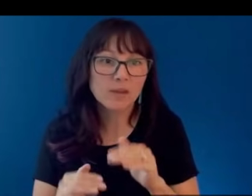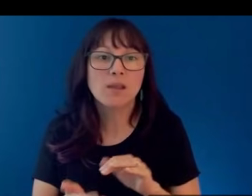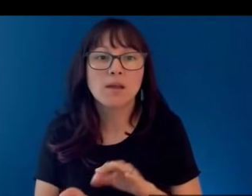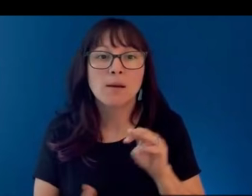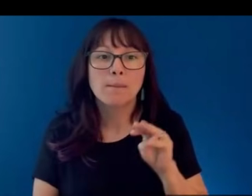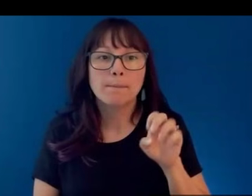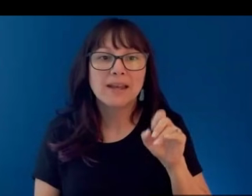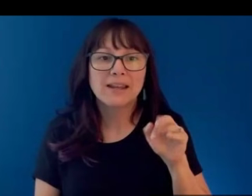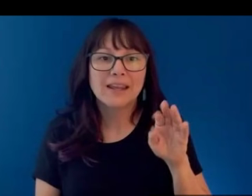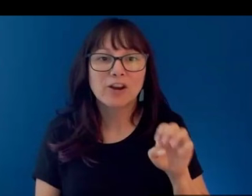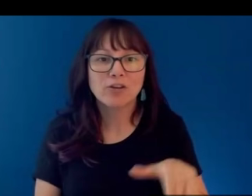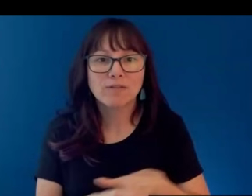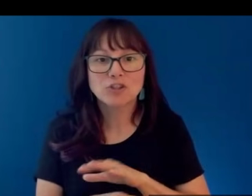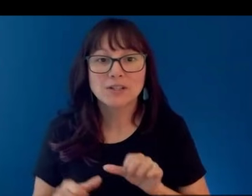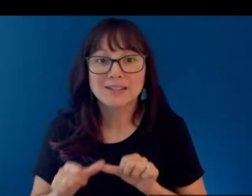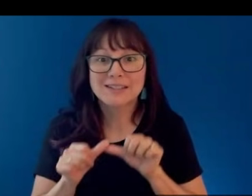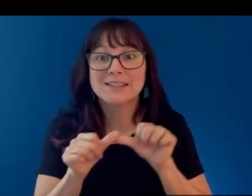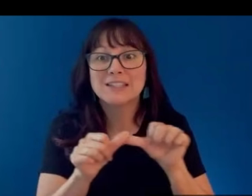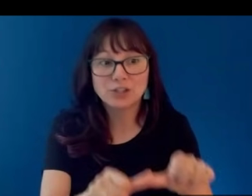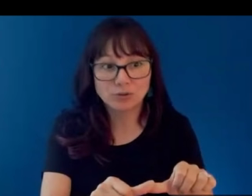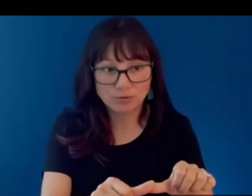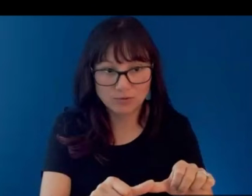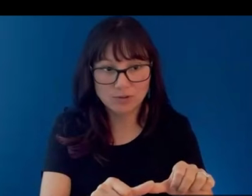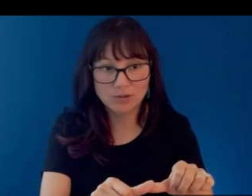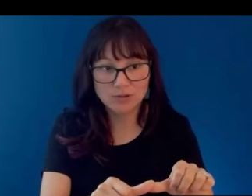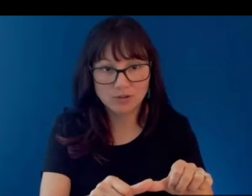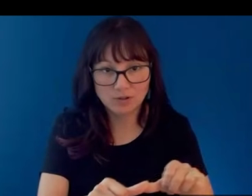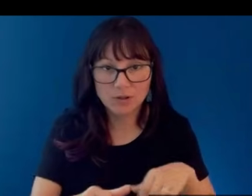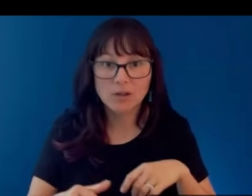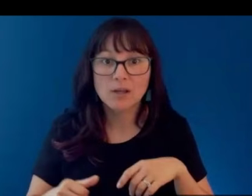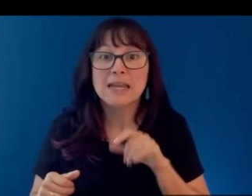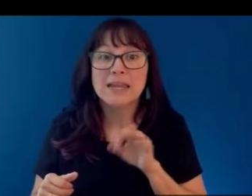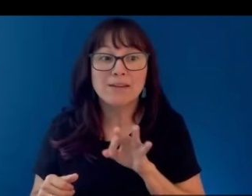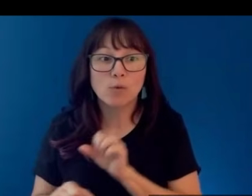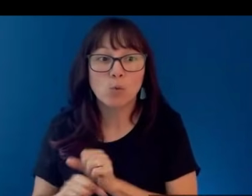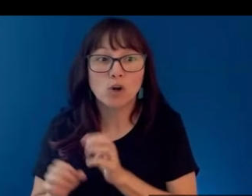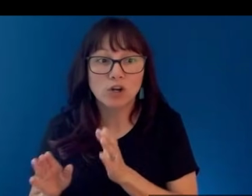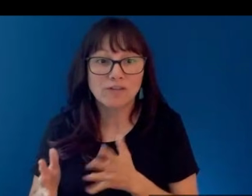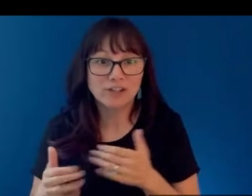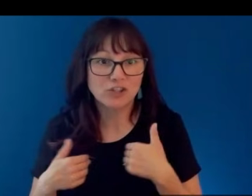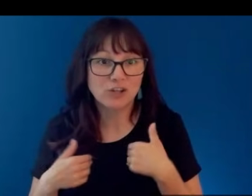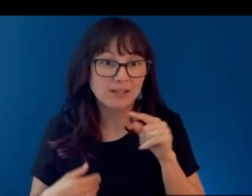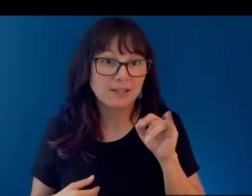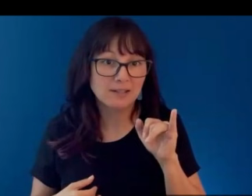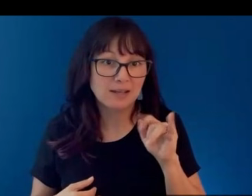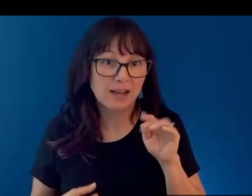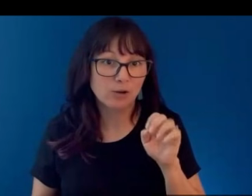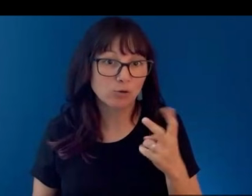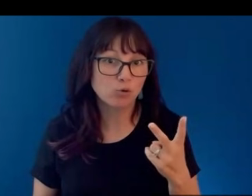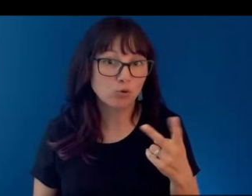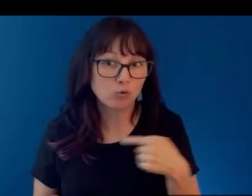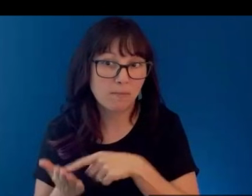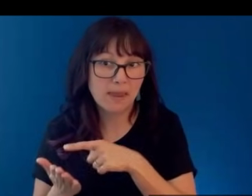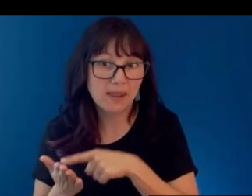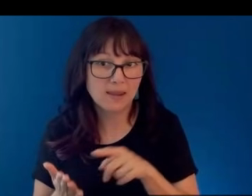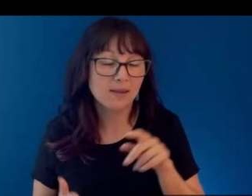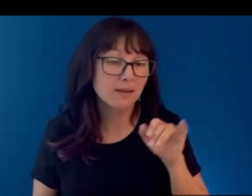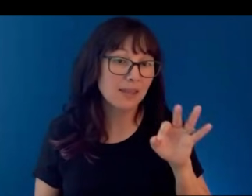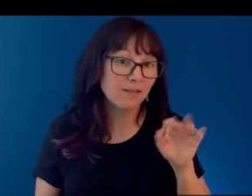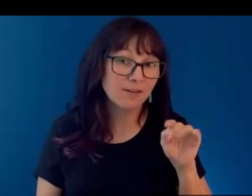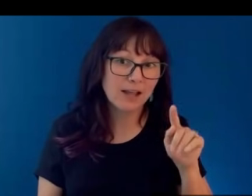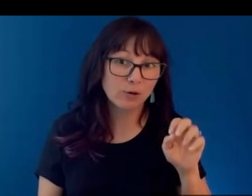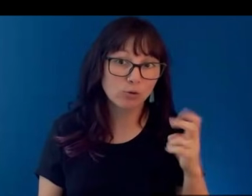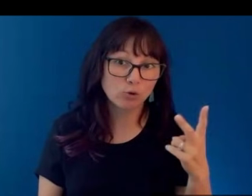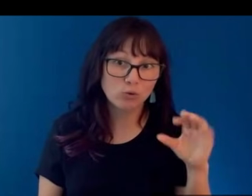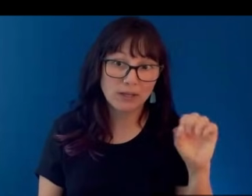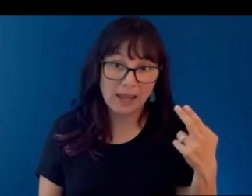Medicare coverage continues as long as the worker continues to get a Title II payment. If Title II cash is